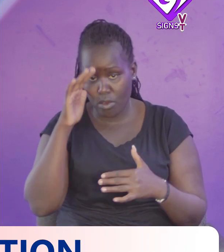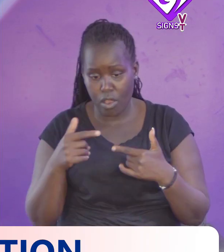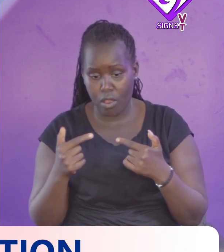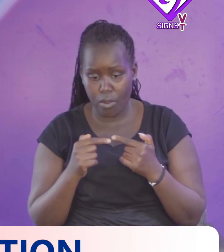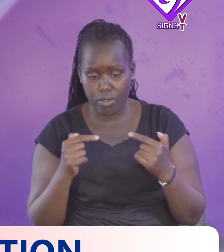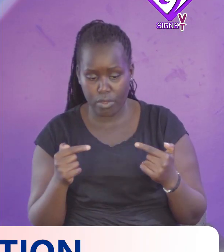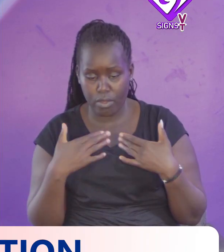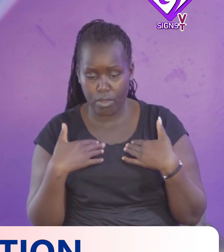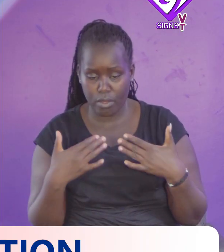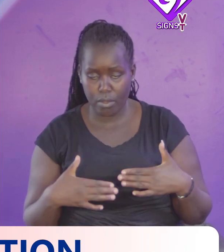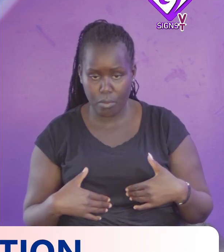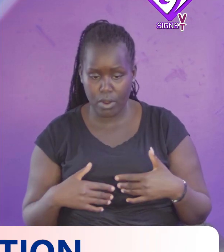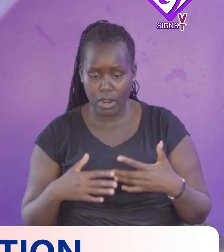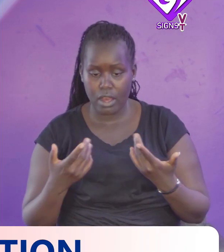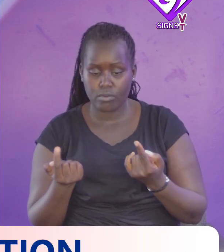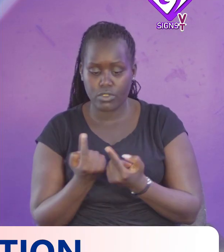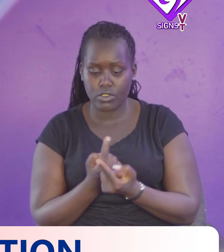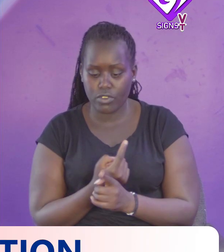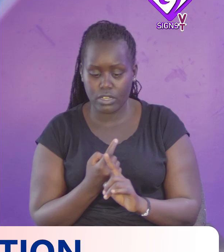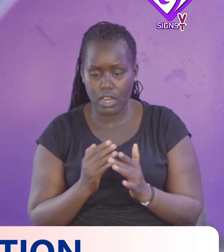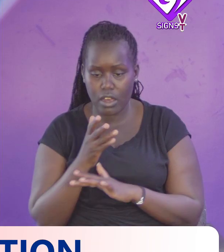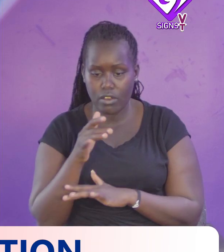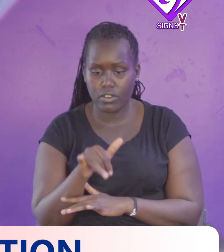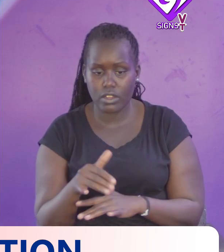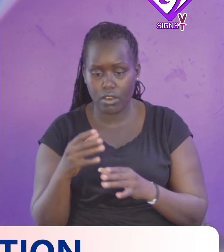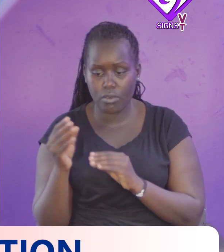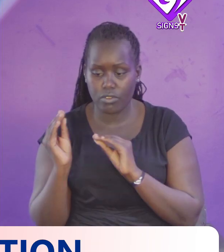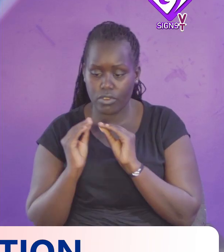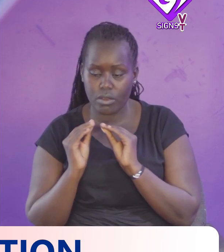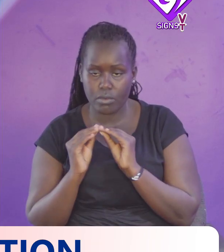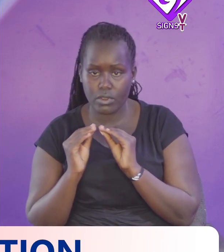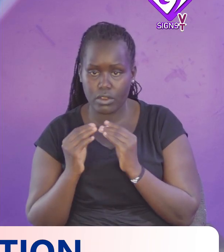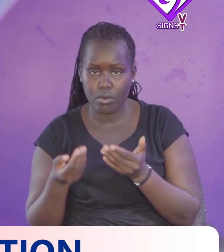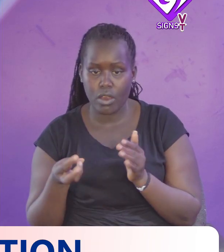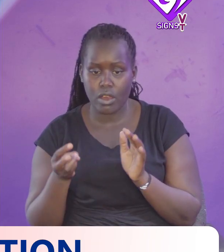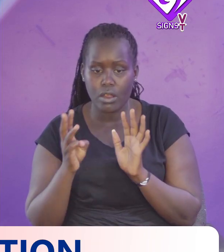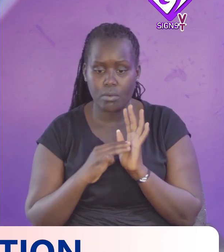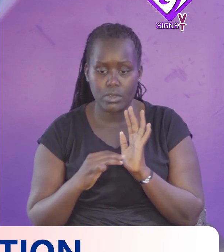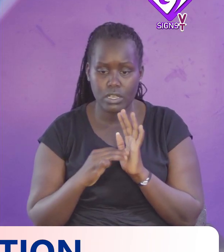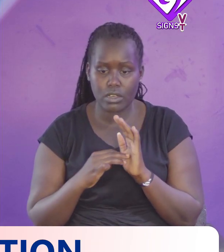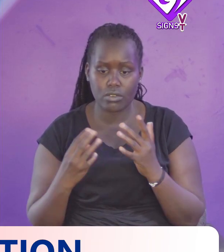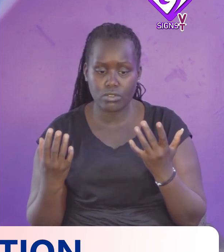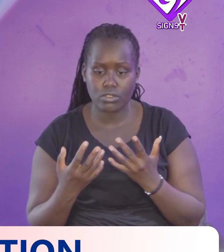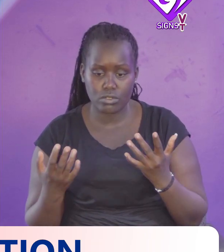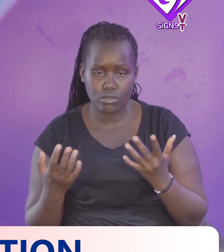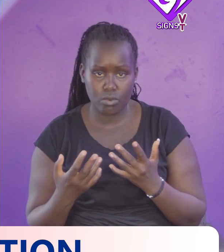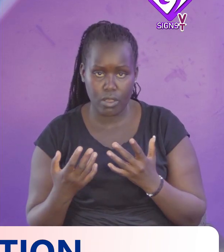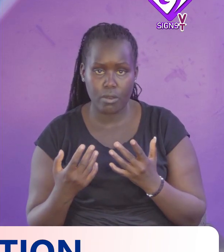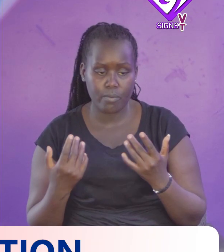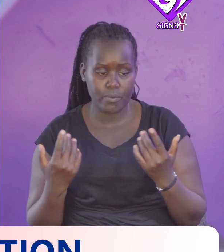what, and after that I went for a meeting in Machakos where there were